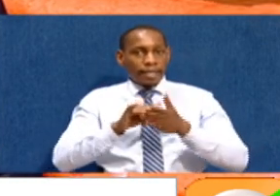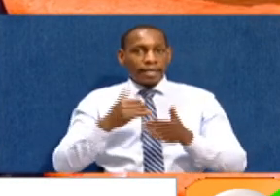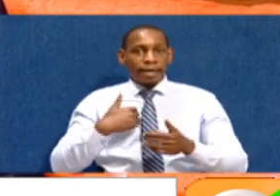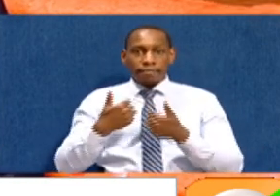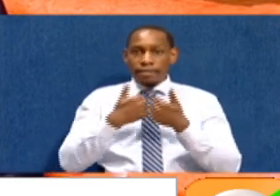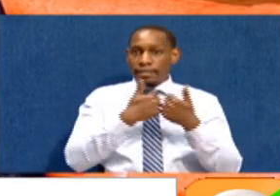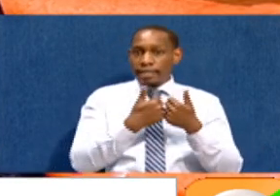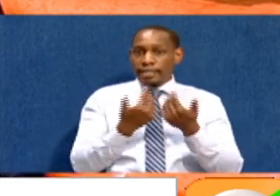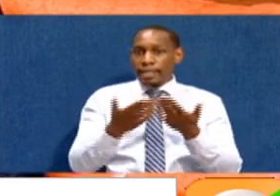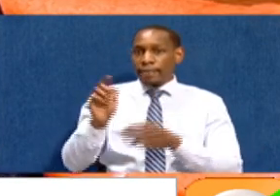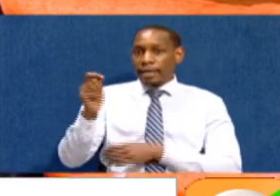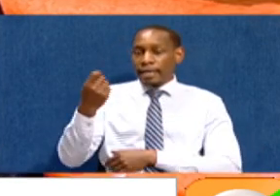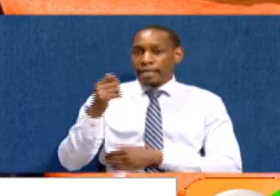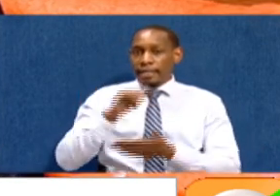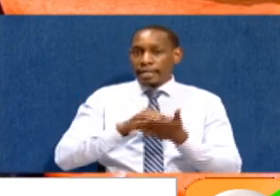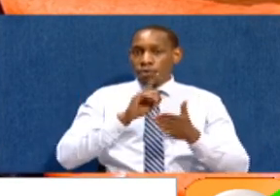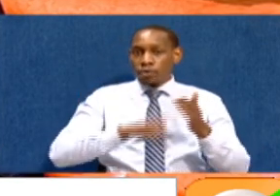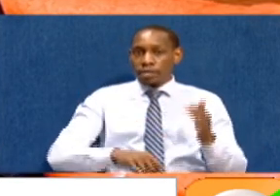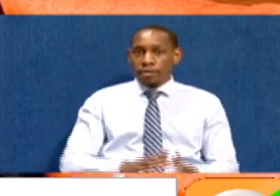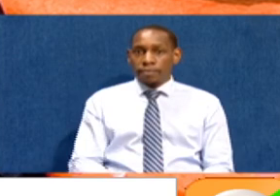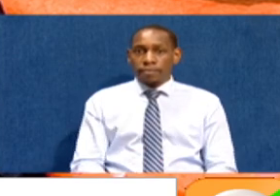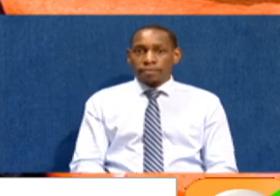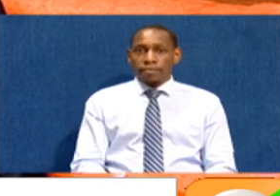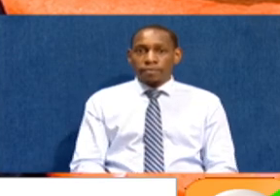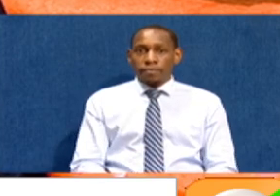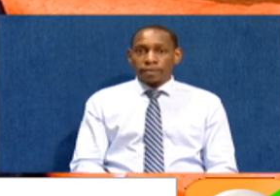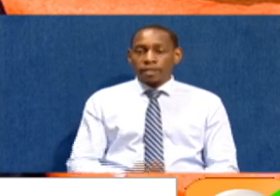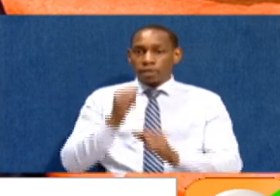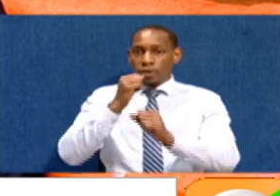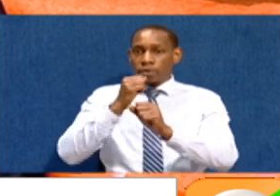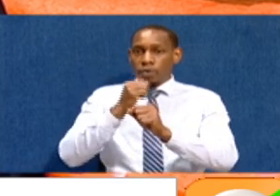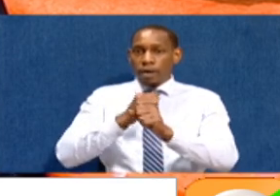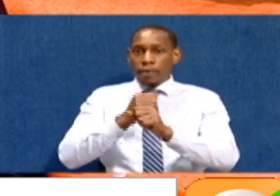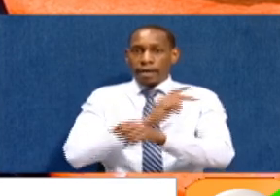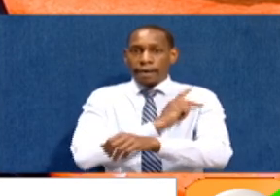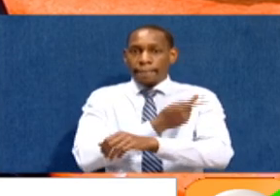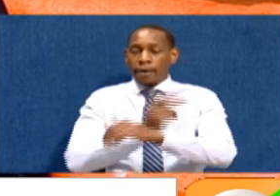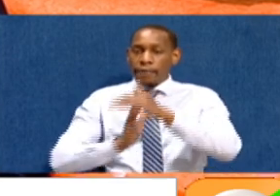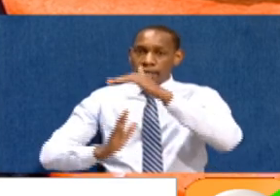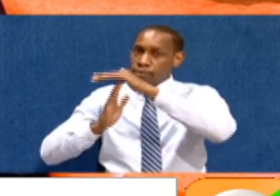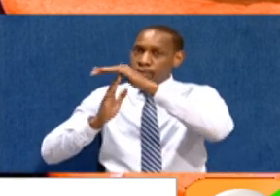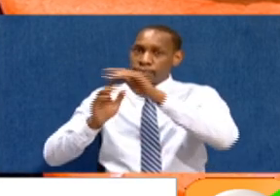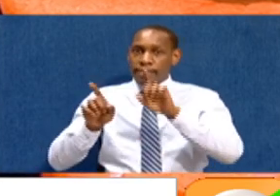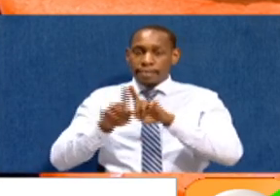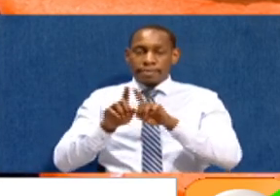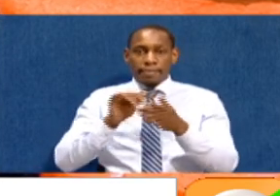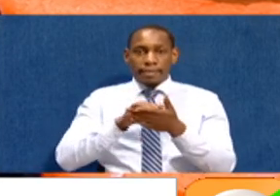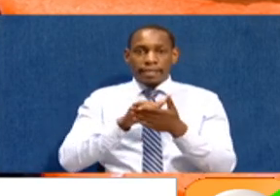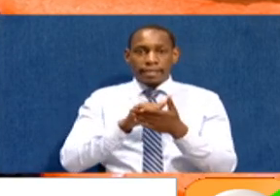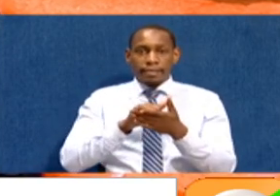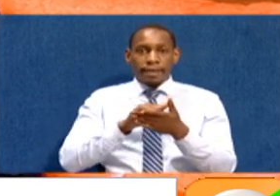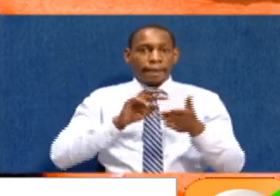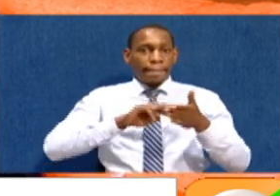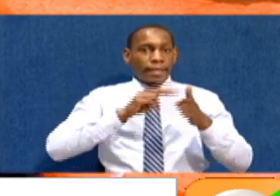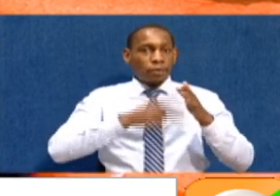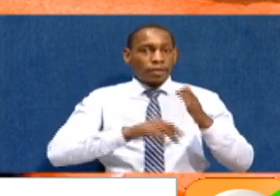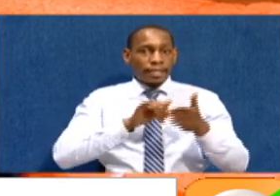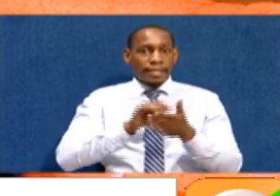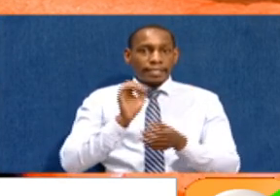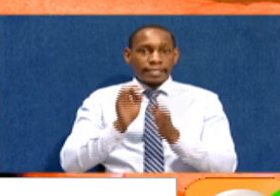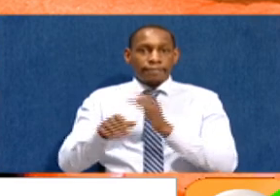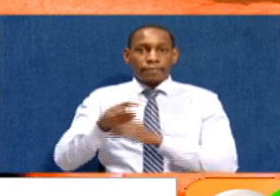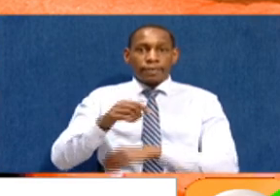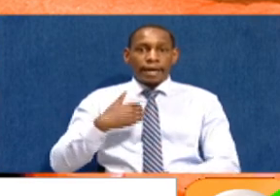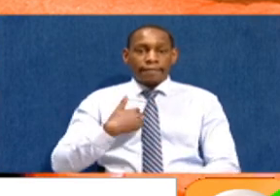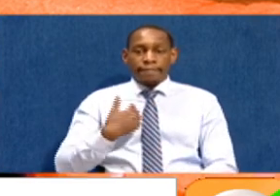this country is about the exercise of power at the very top, and that therefore, if we